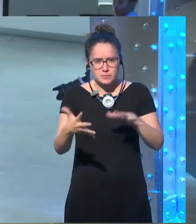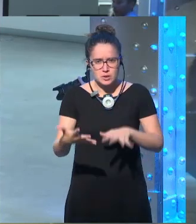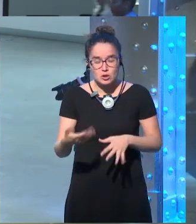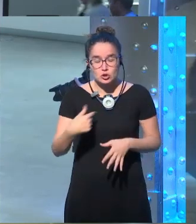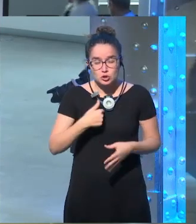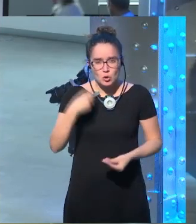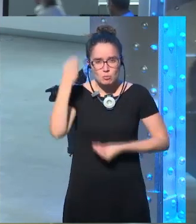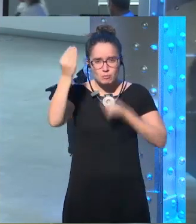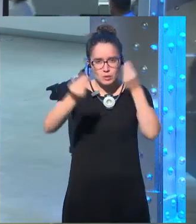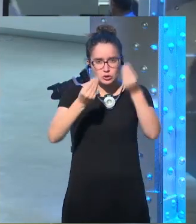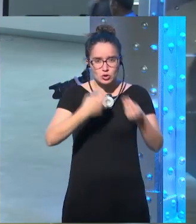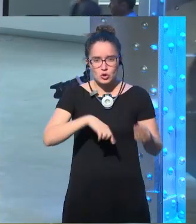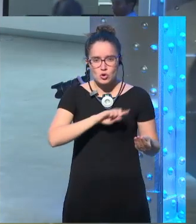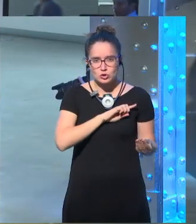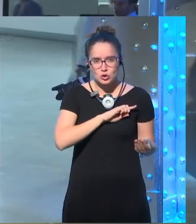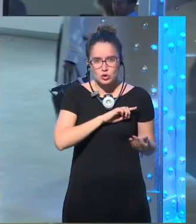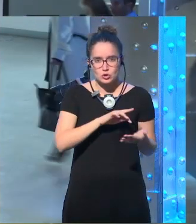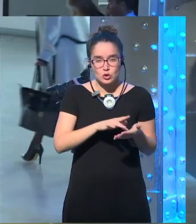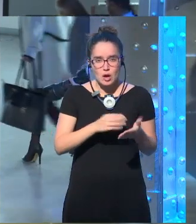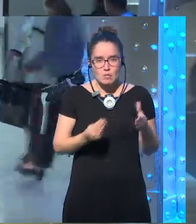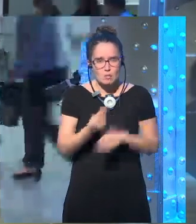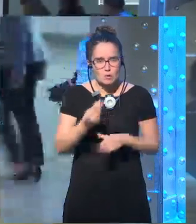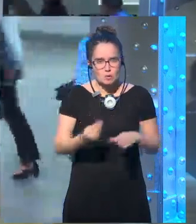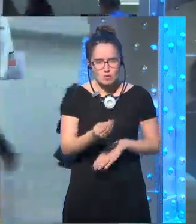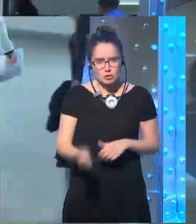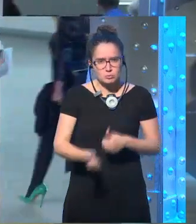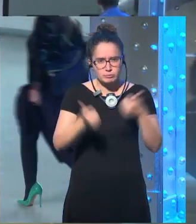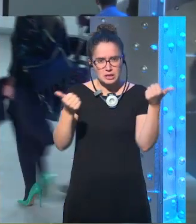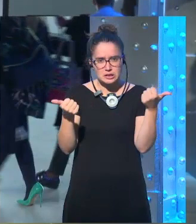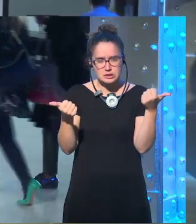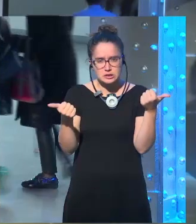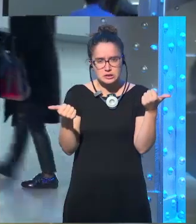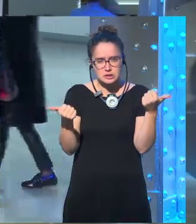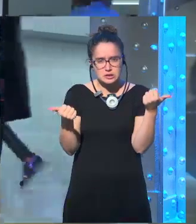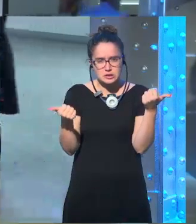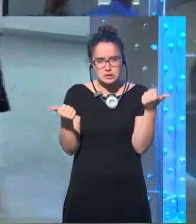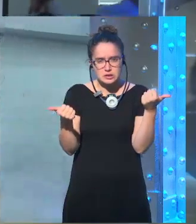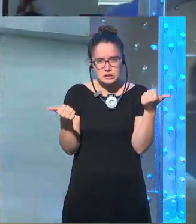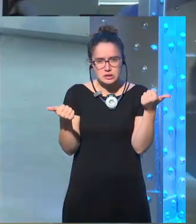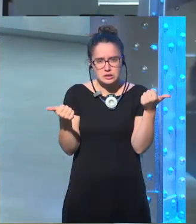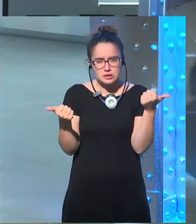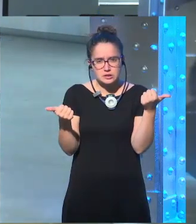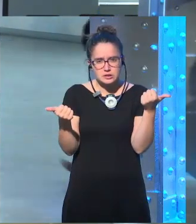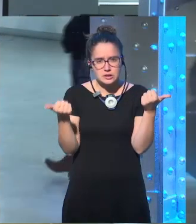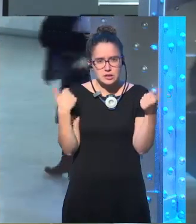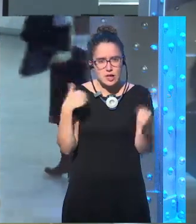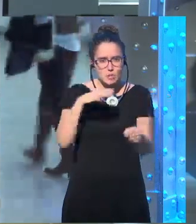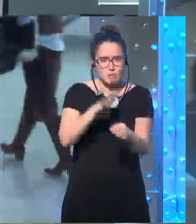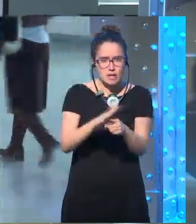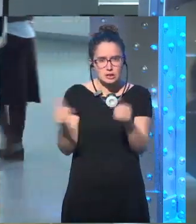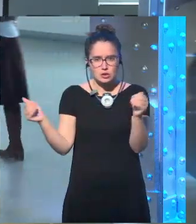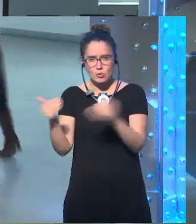more productive on Tuesdays, Thursdays and Saturdays. There are more jobs to go